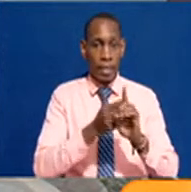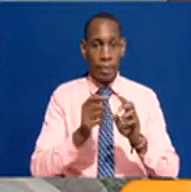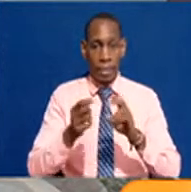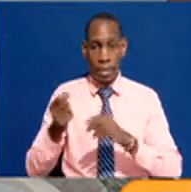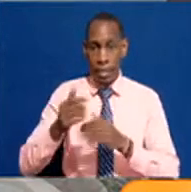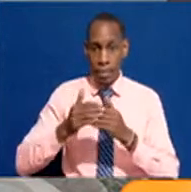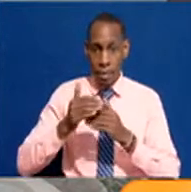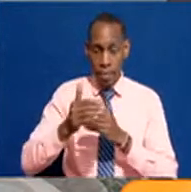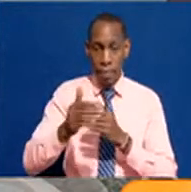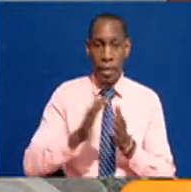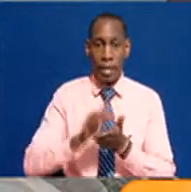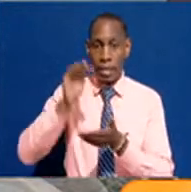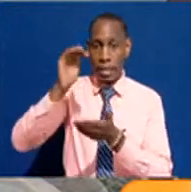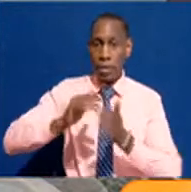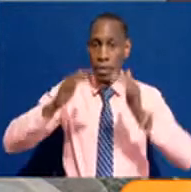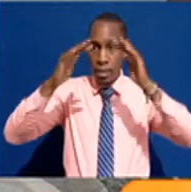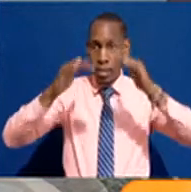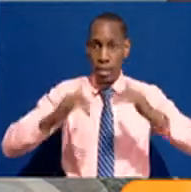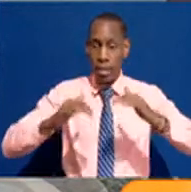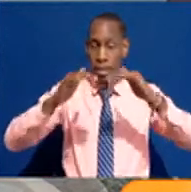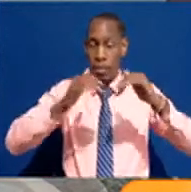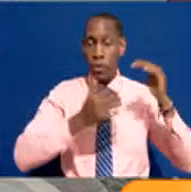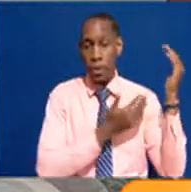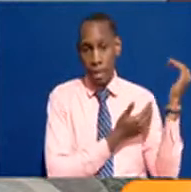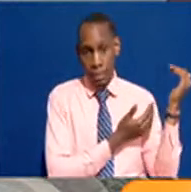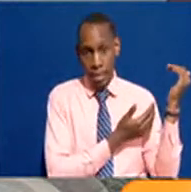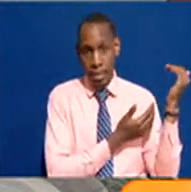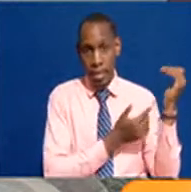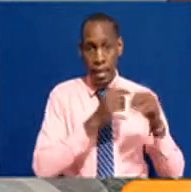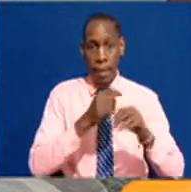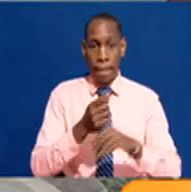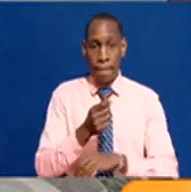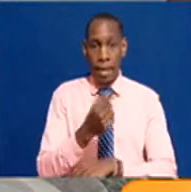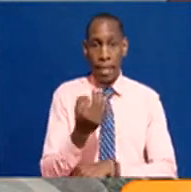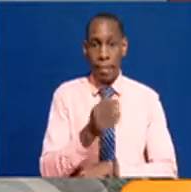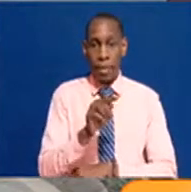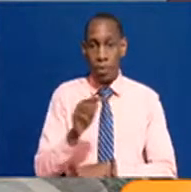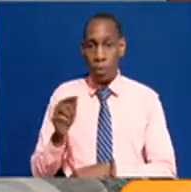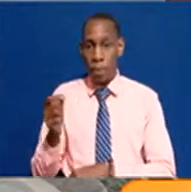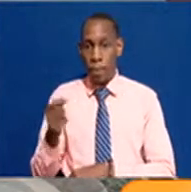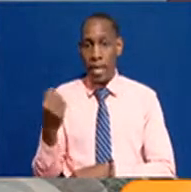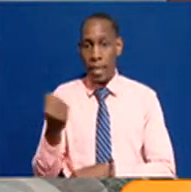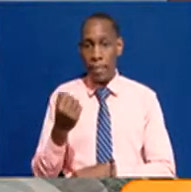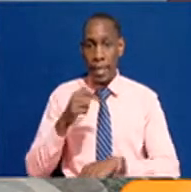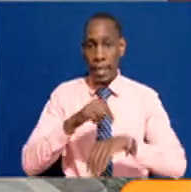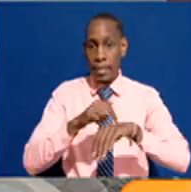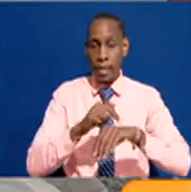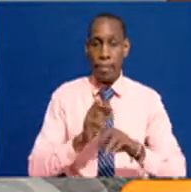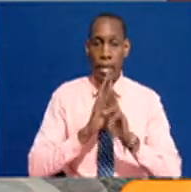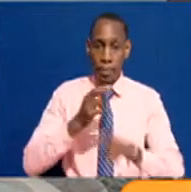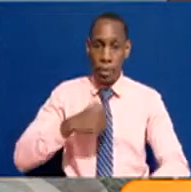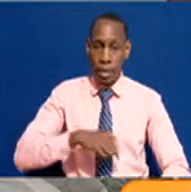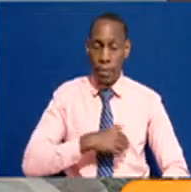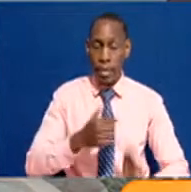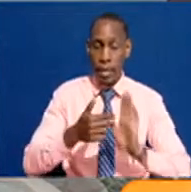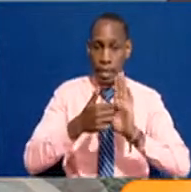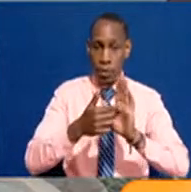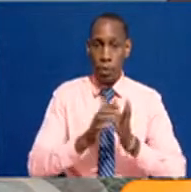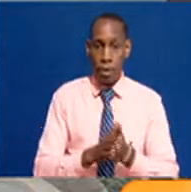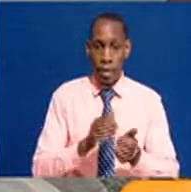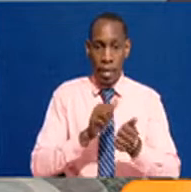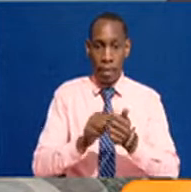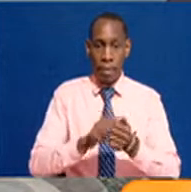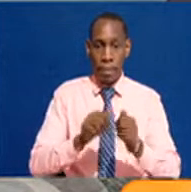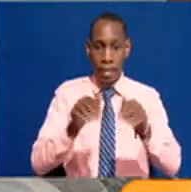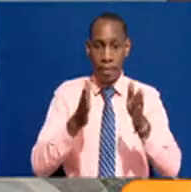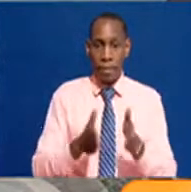with reduced amount of rainfall expected during the March to May season. And as our very own Emily Jabet reports, maize